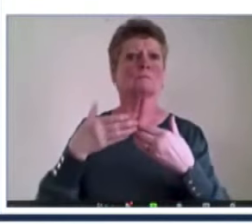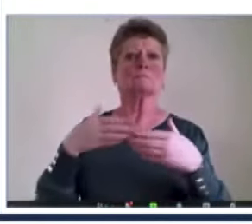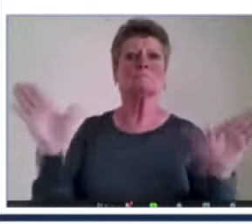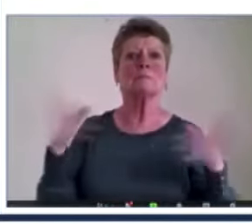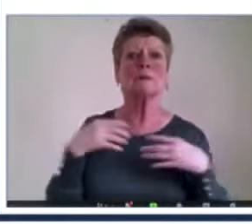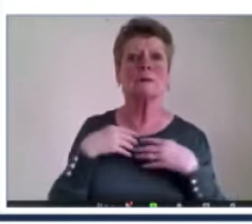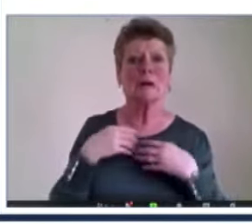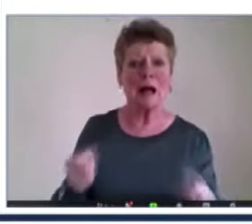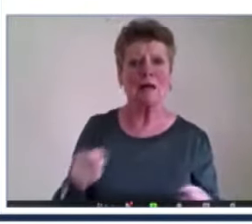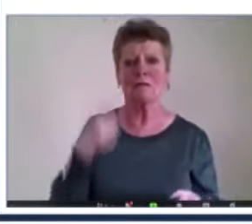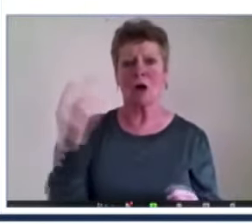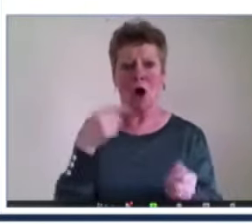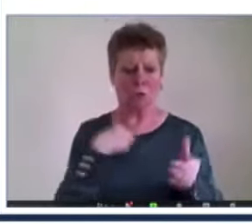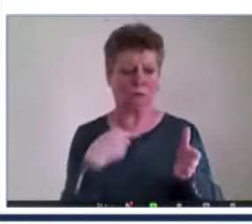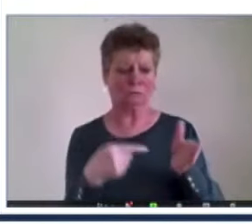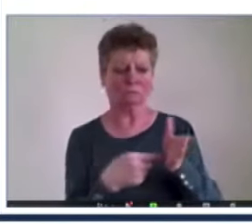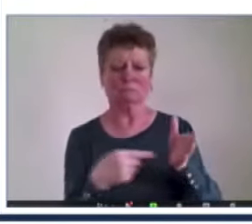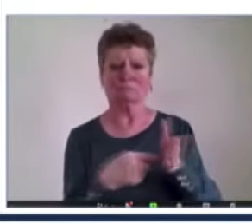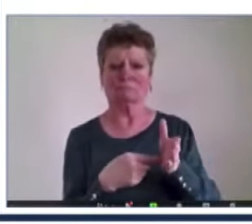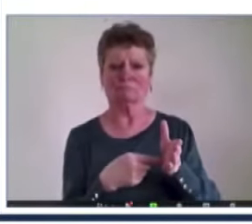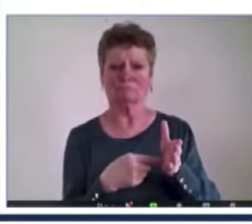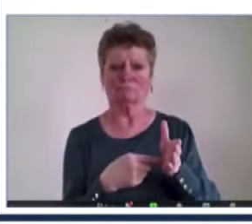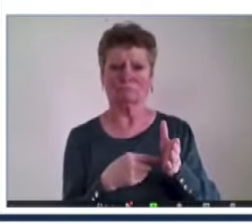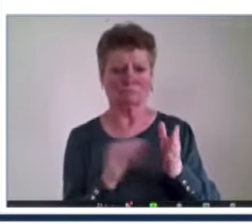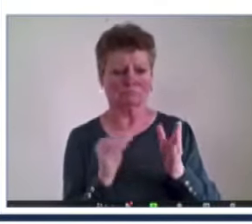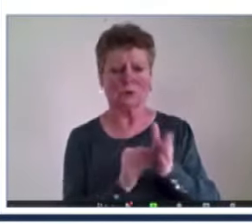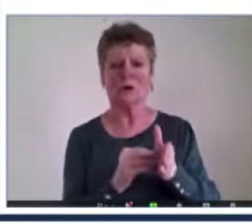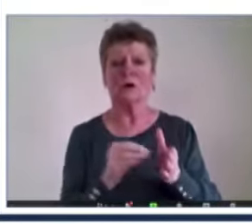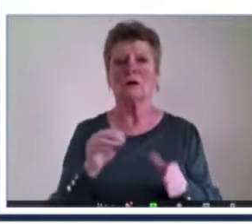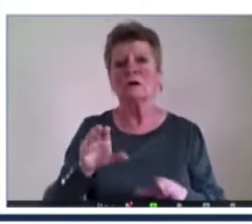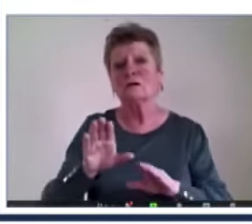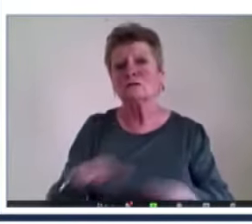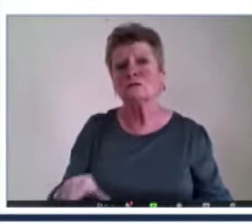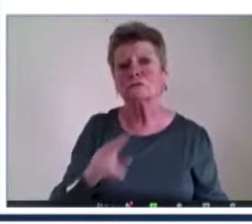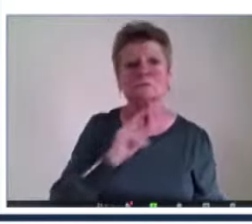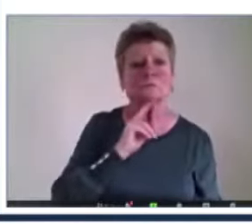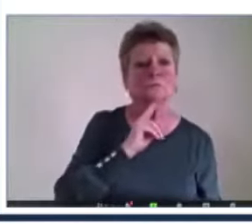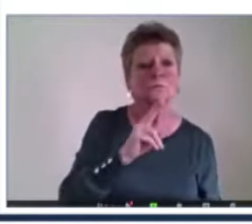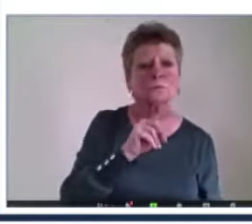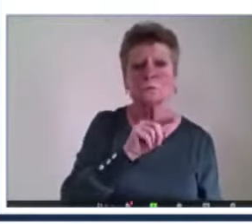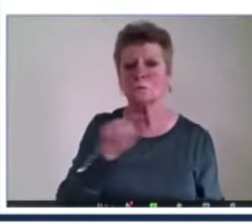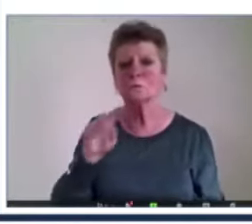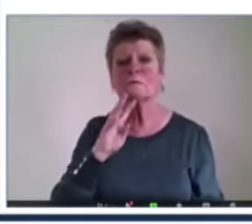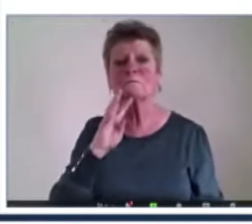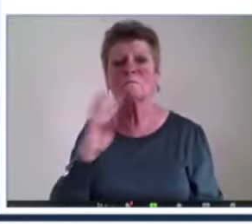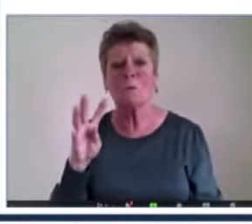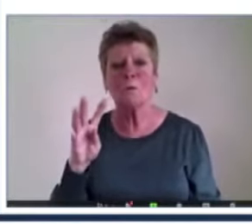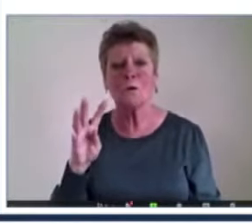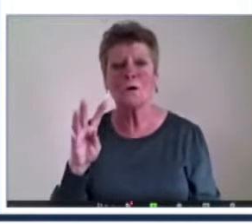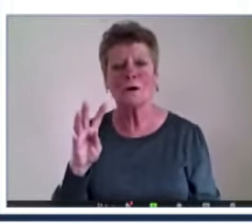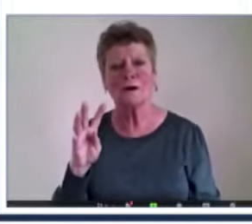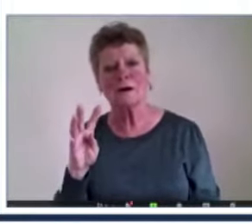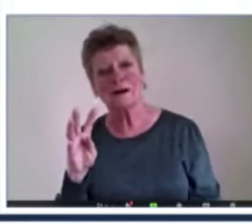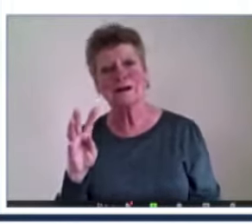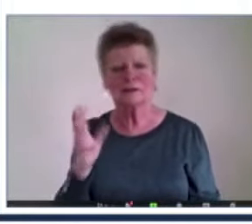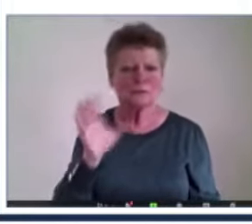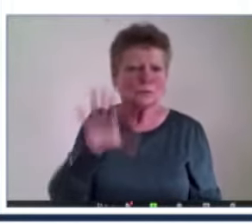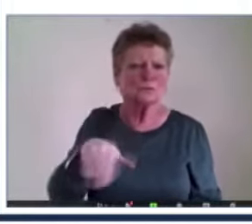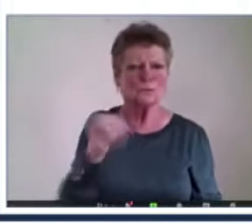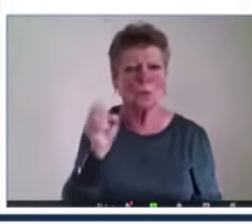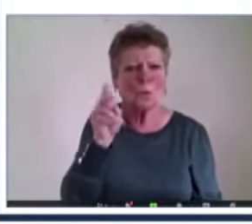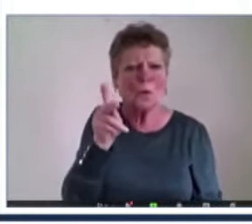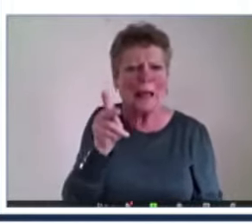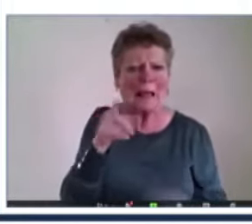the clause that said that children 2 to 4 years old, that it's okay for them